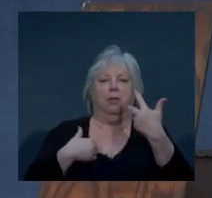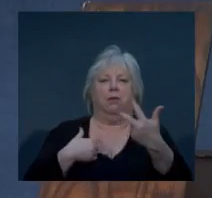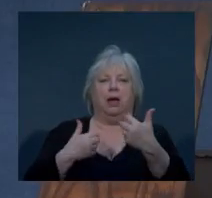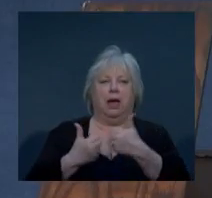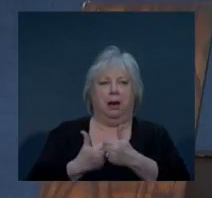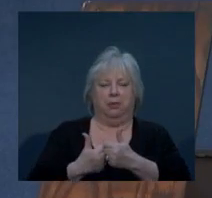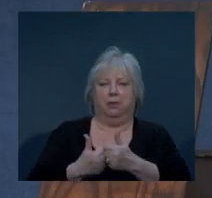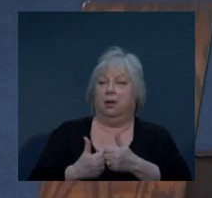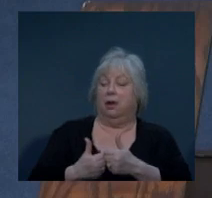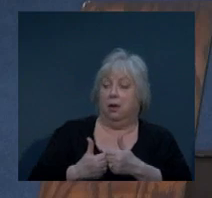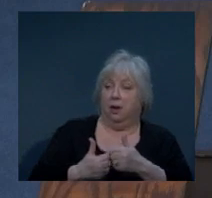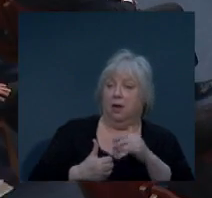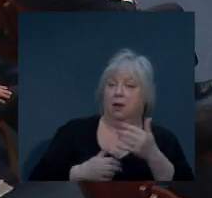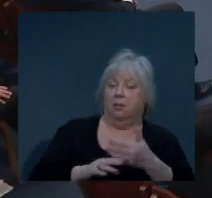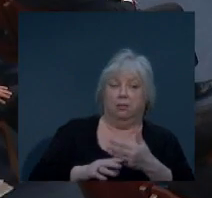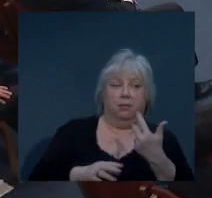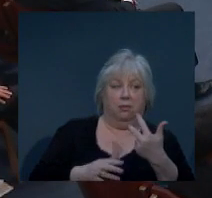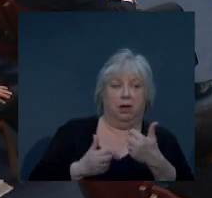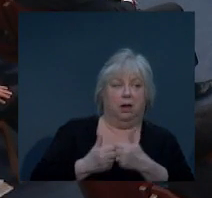When we had 3 games?